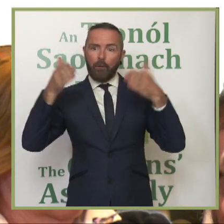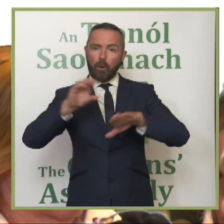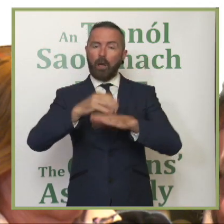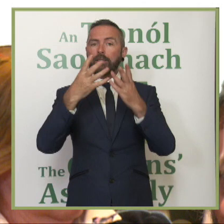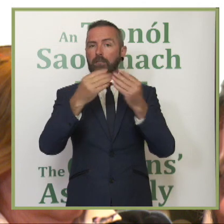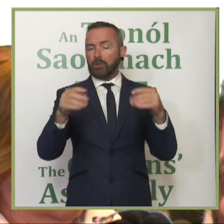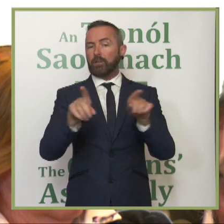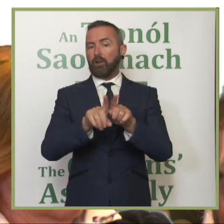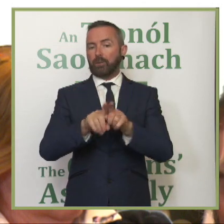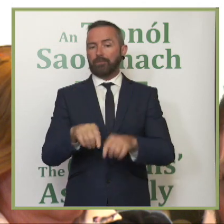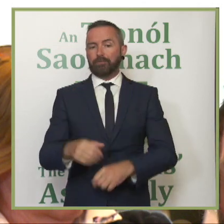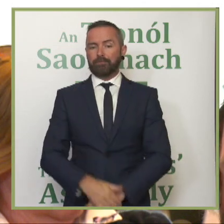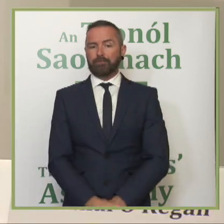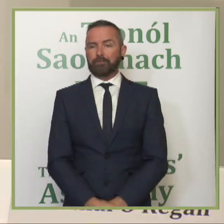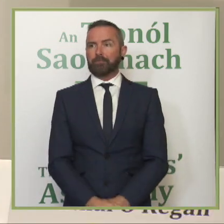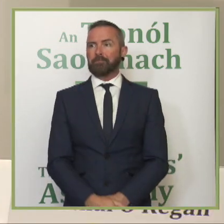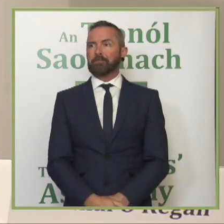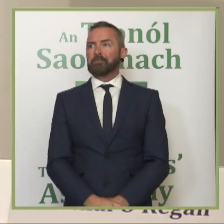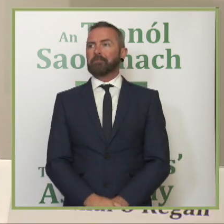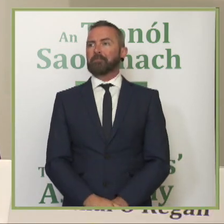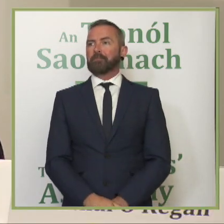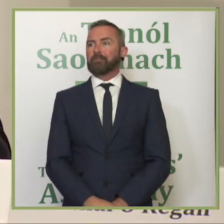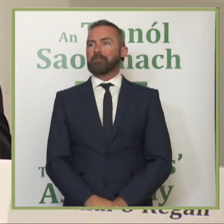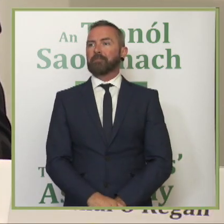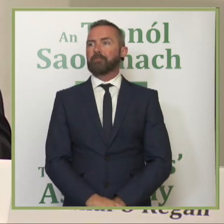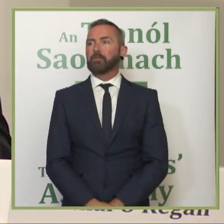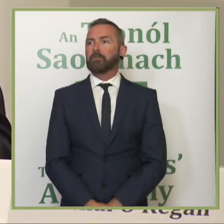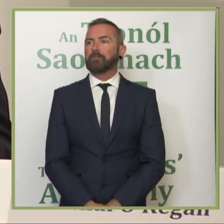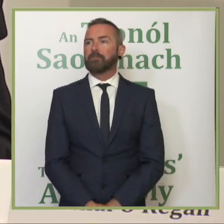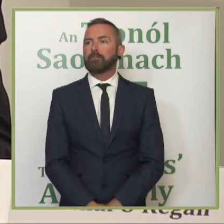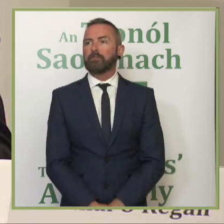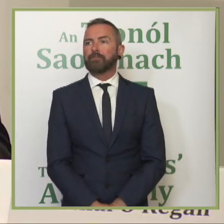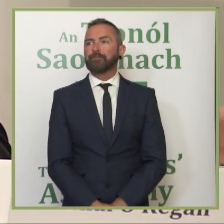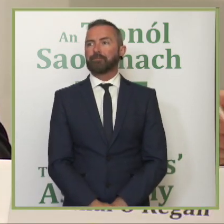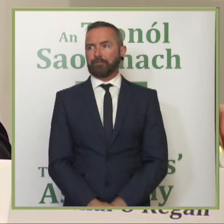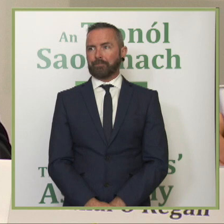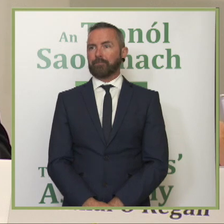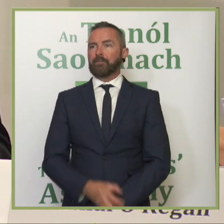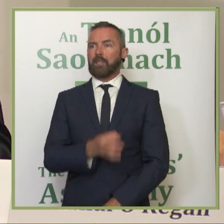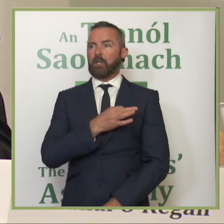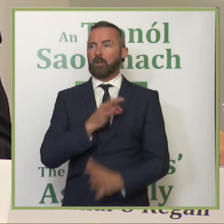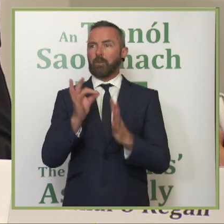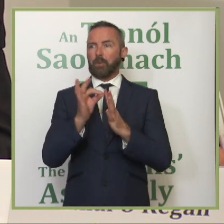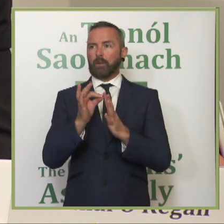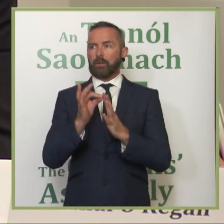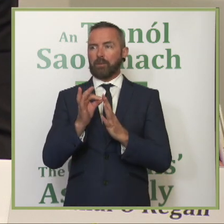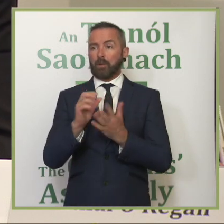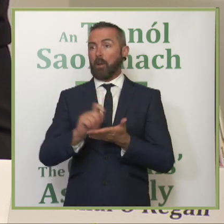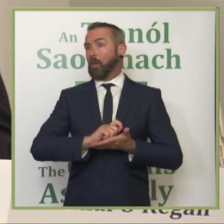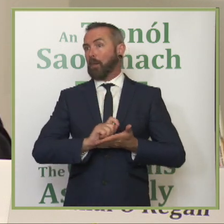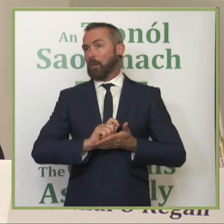solutions as well. Thank you. Thank you. Really good point made again, and we will revert just to some of these